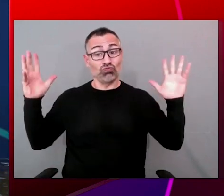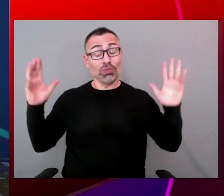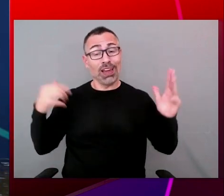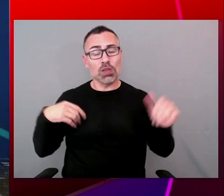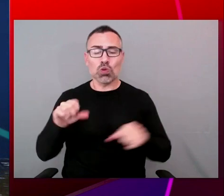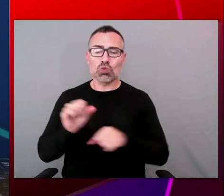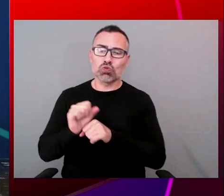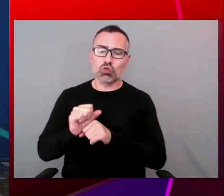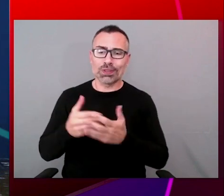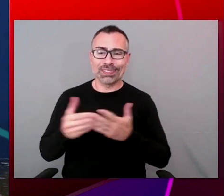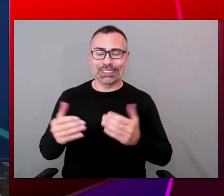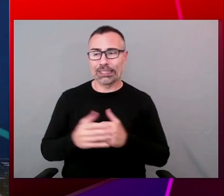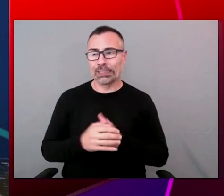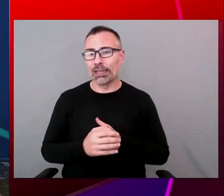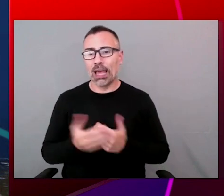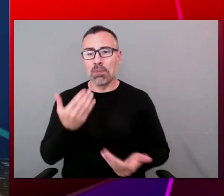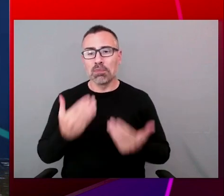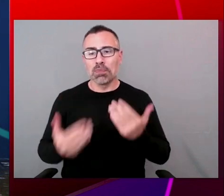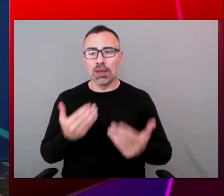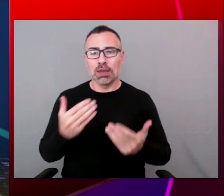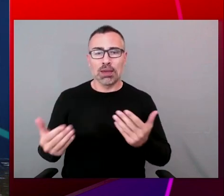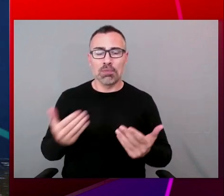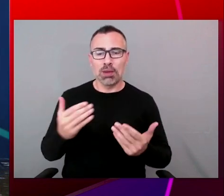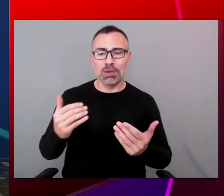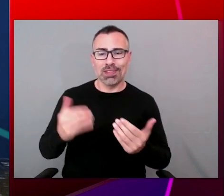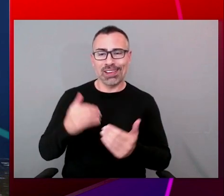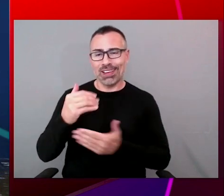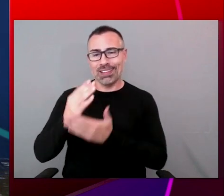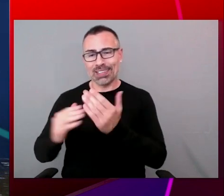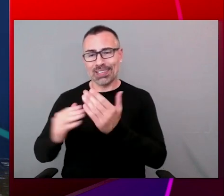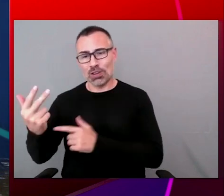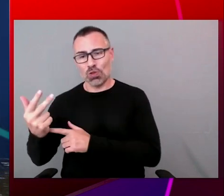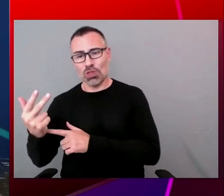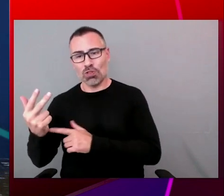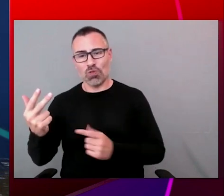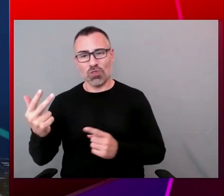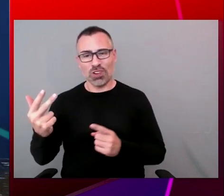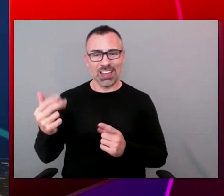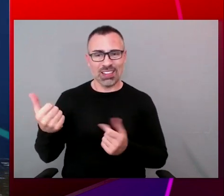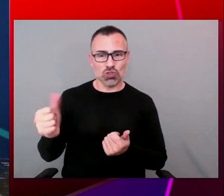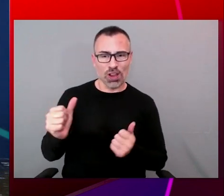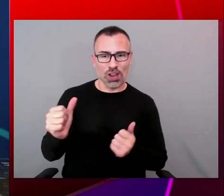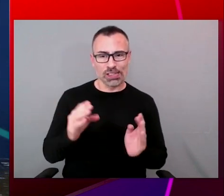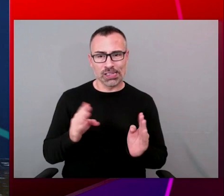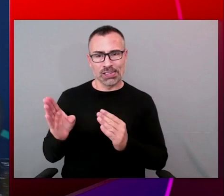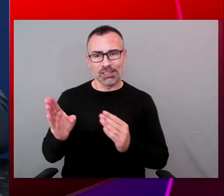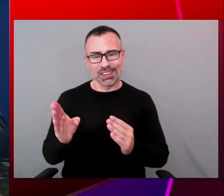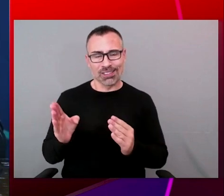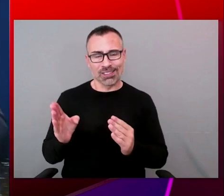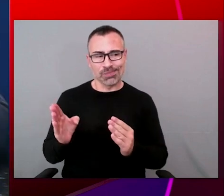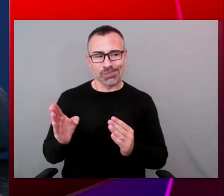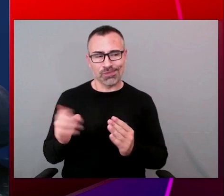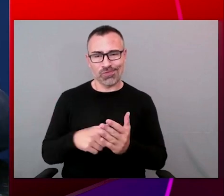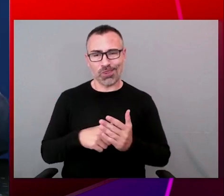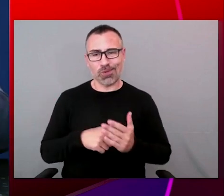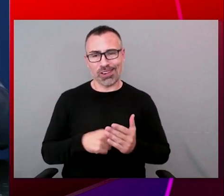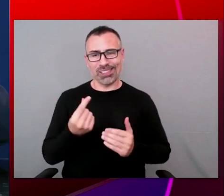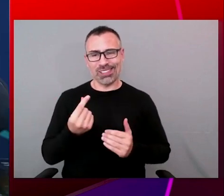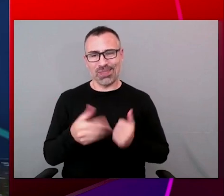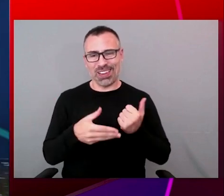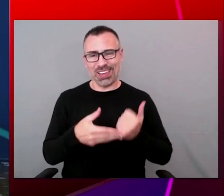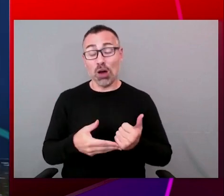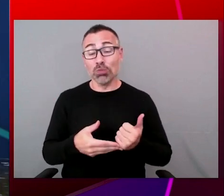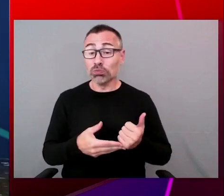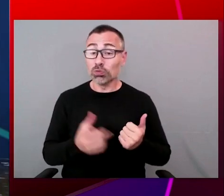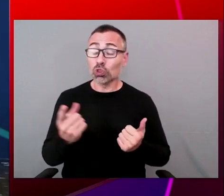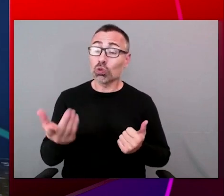they get into, let's say, scope 3, and there's 15 categories, and they need a little bit of help. They come to us, and we help them execute on those, and all of